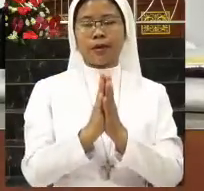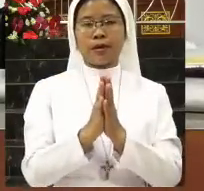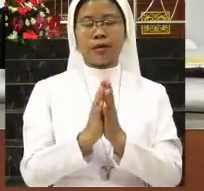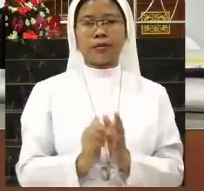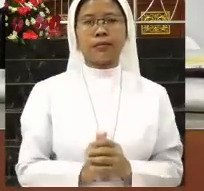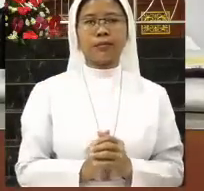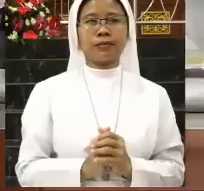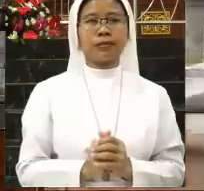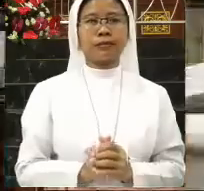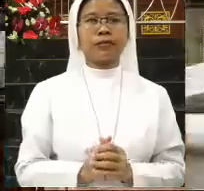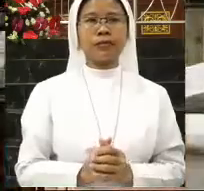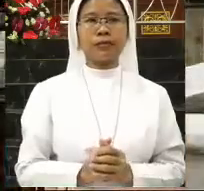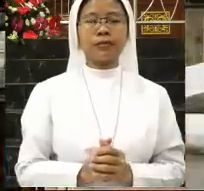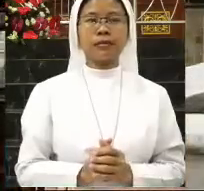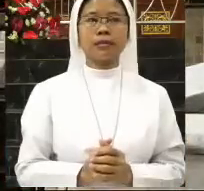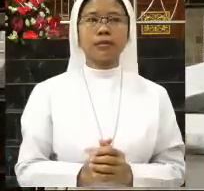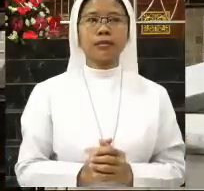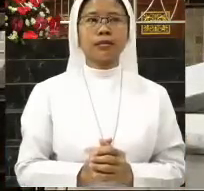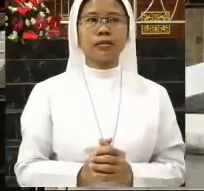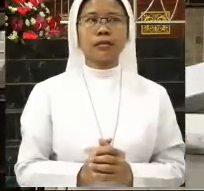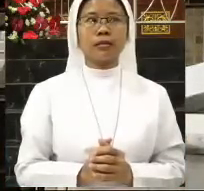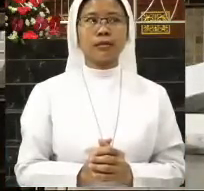prayer.